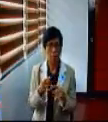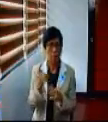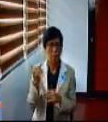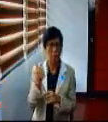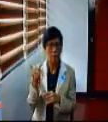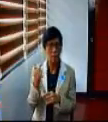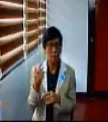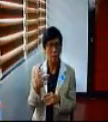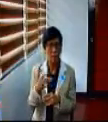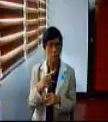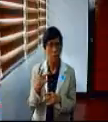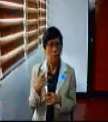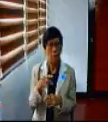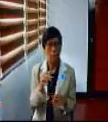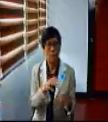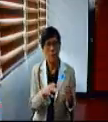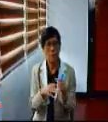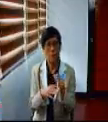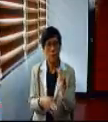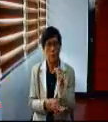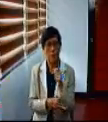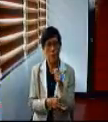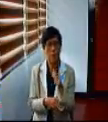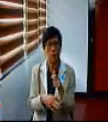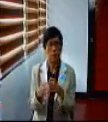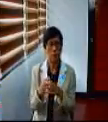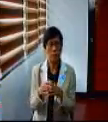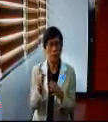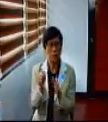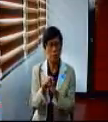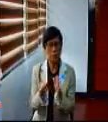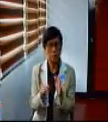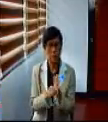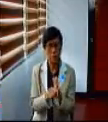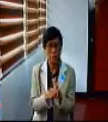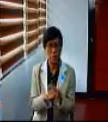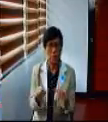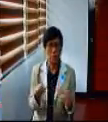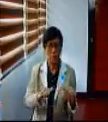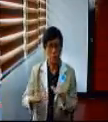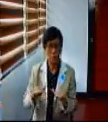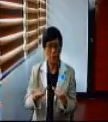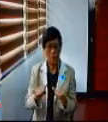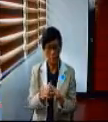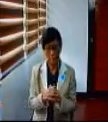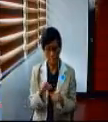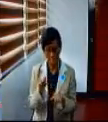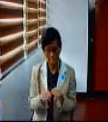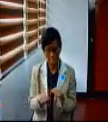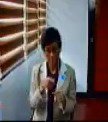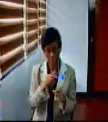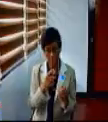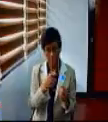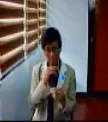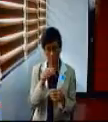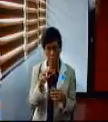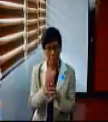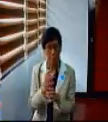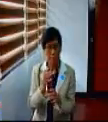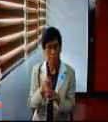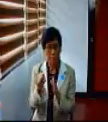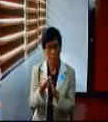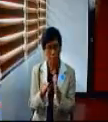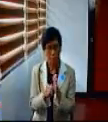platforms and frameworks and activities and standards. So of course, it does not create new standards. It tries to draw